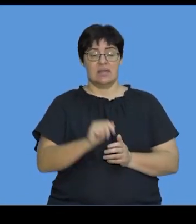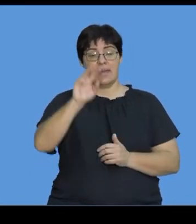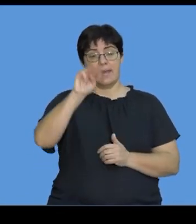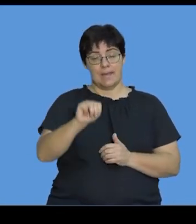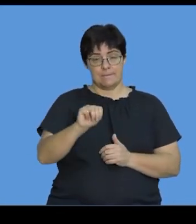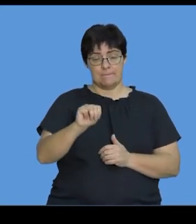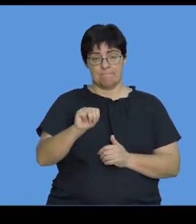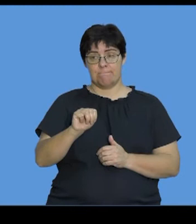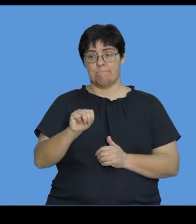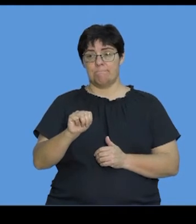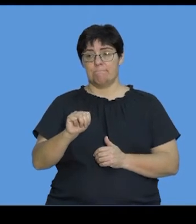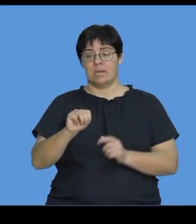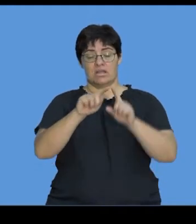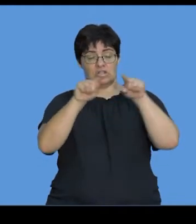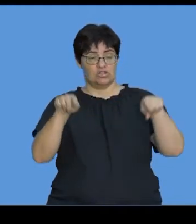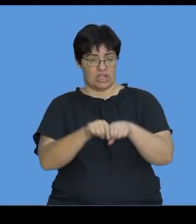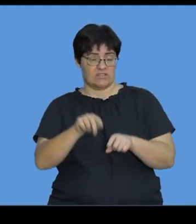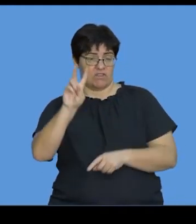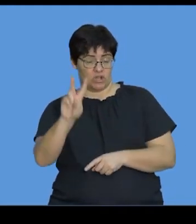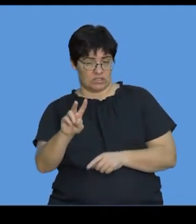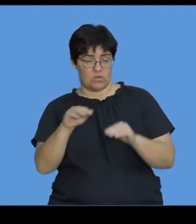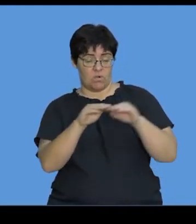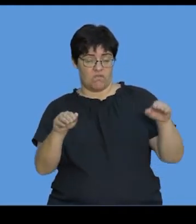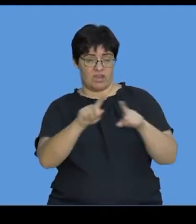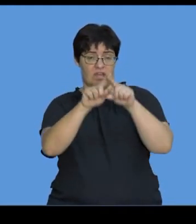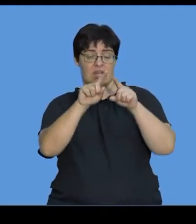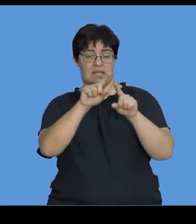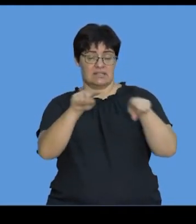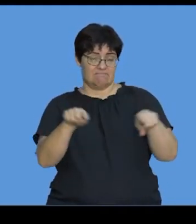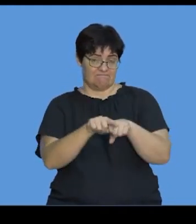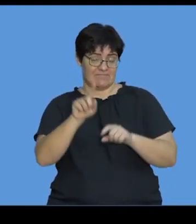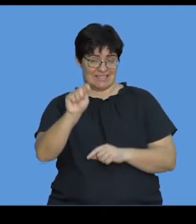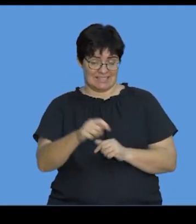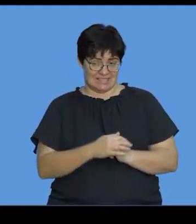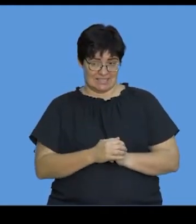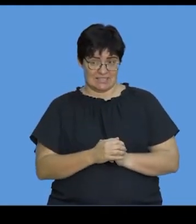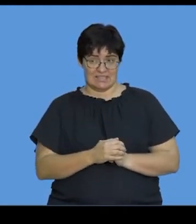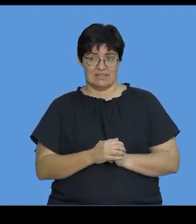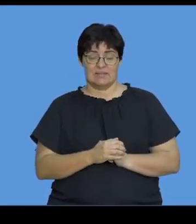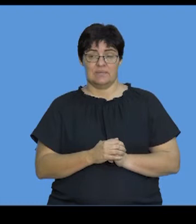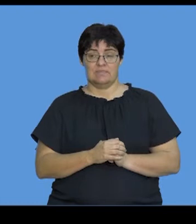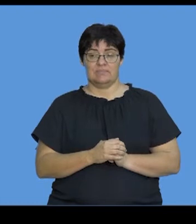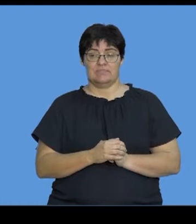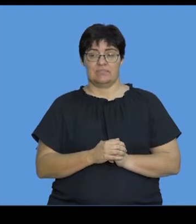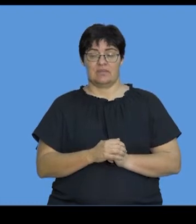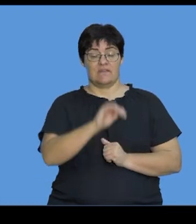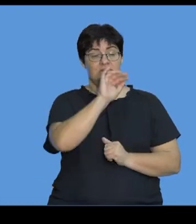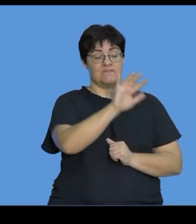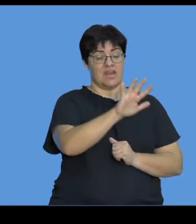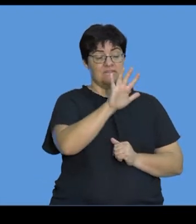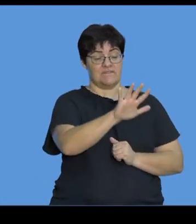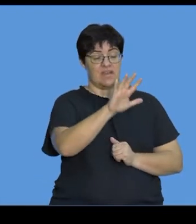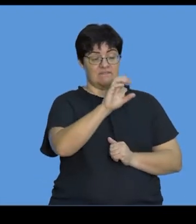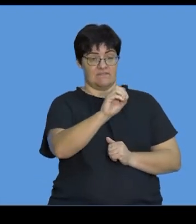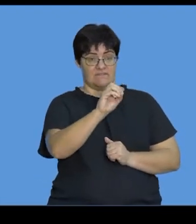equals mass, change in velocity over change in time. So I'm just going to push you a little bit with your maths here. This